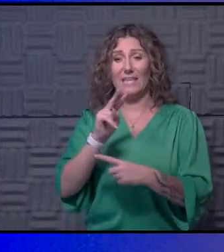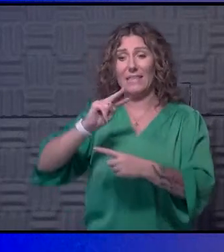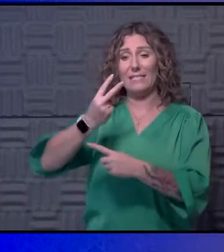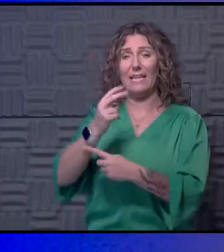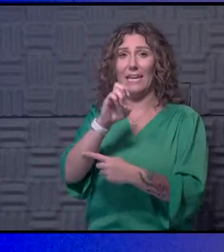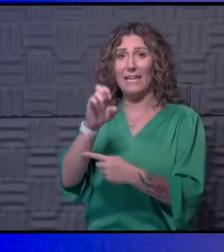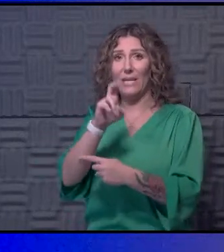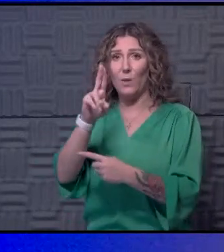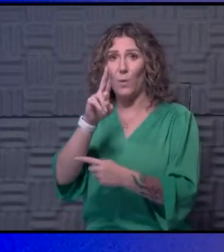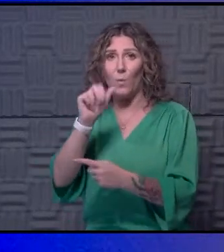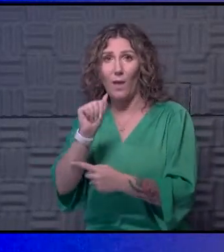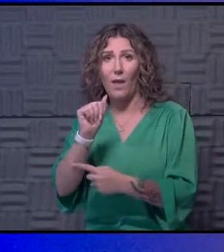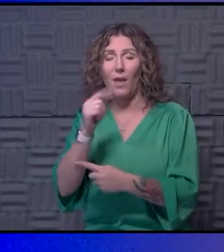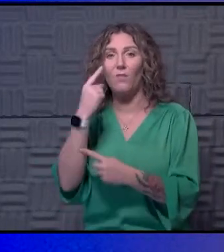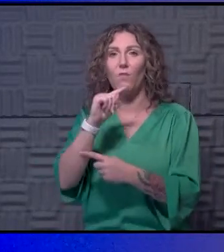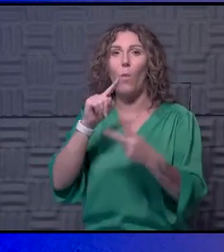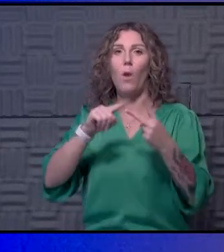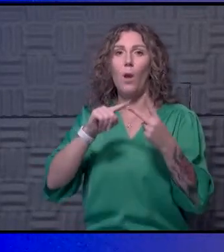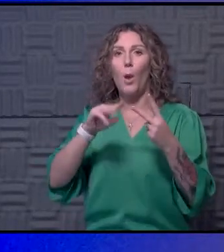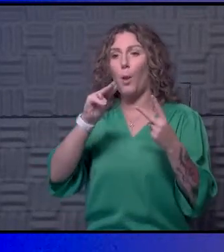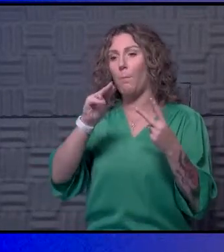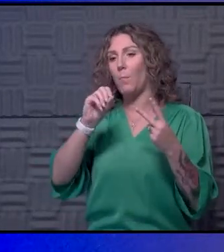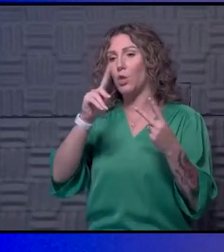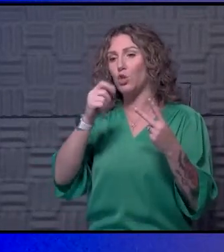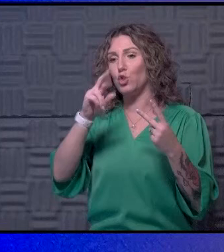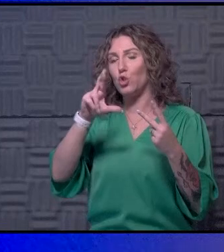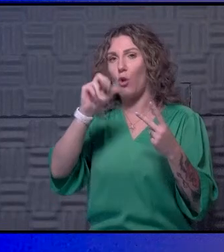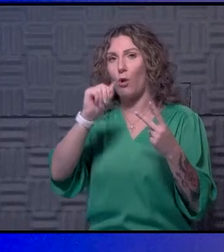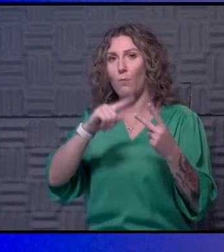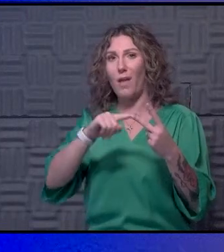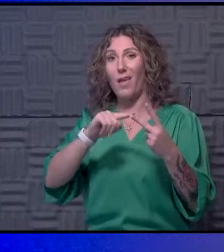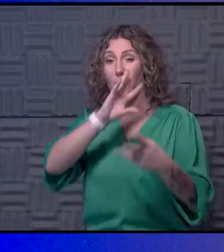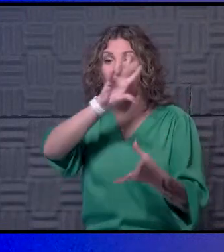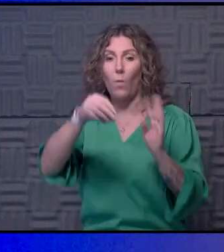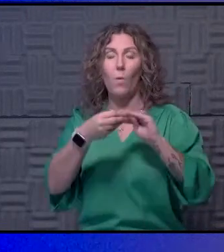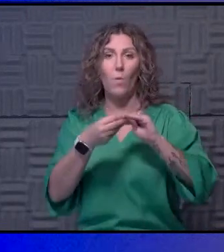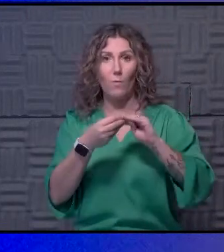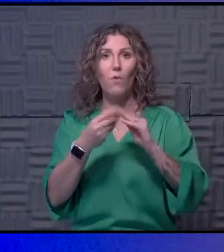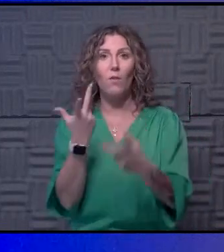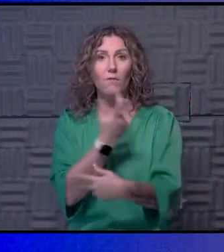EUA, if there is one for the Moderna vaccine, and then the overall vaccine supplies to